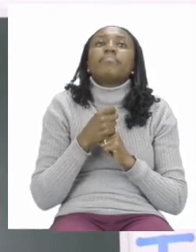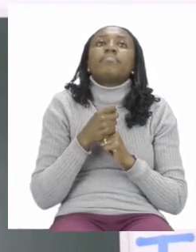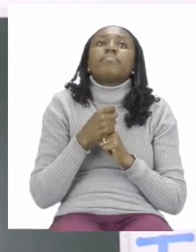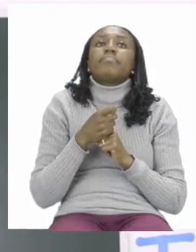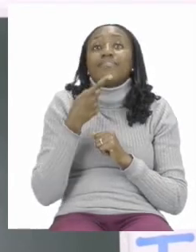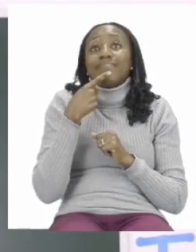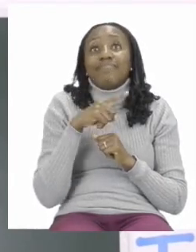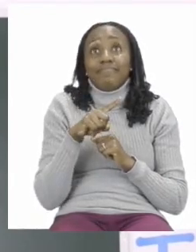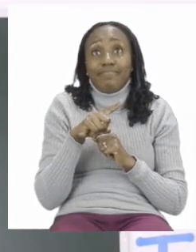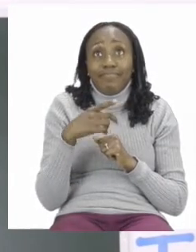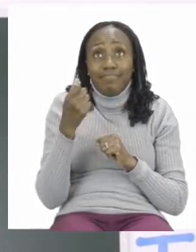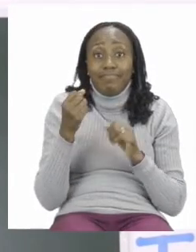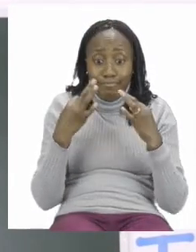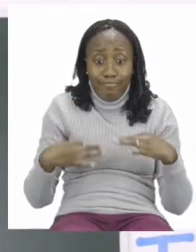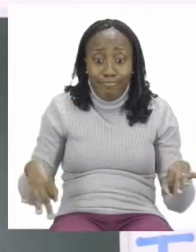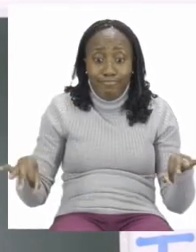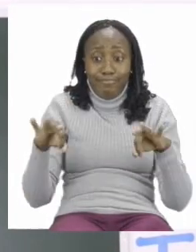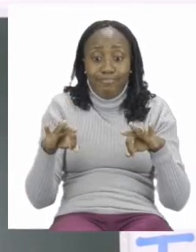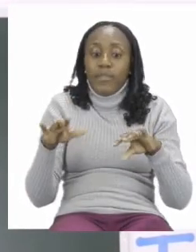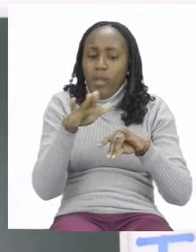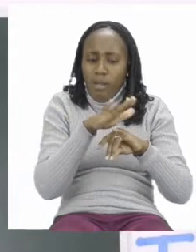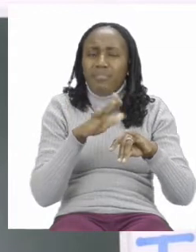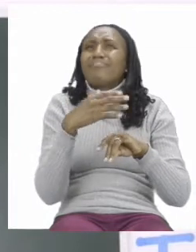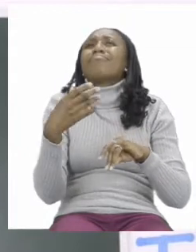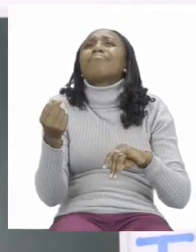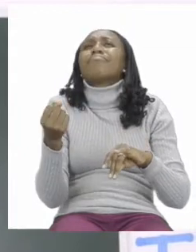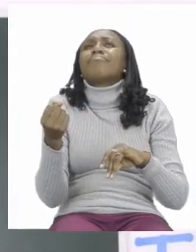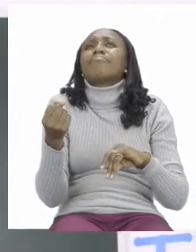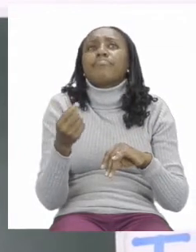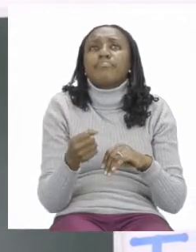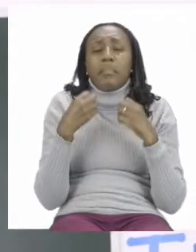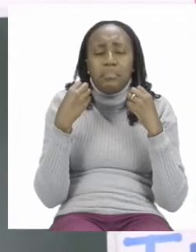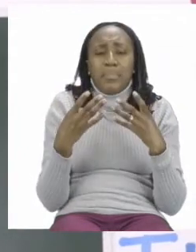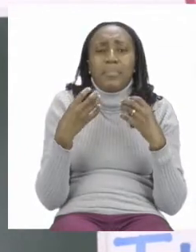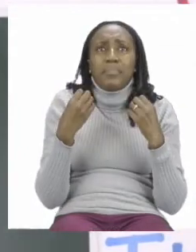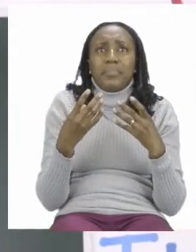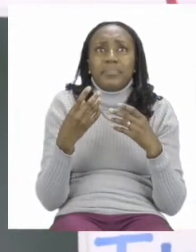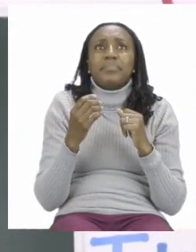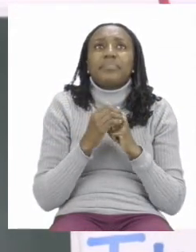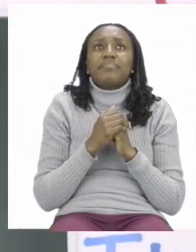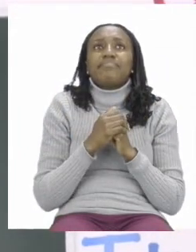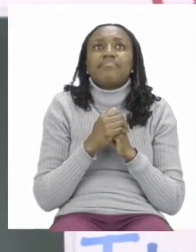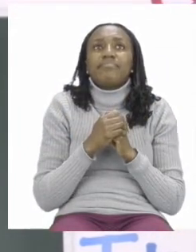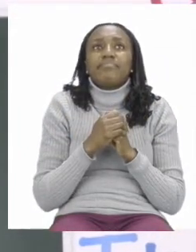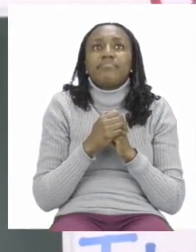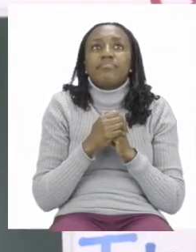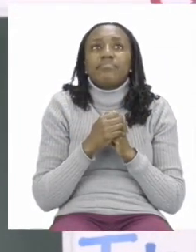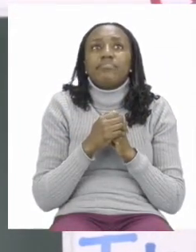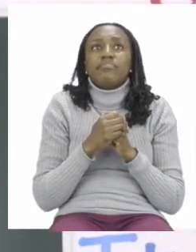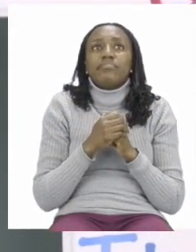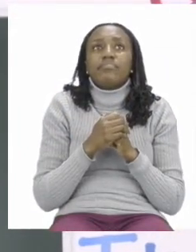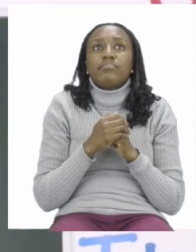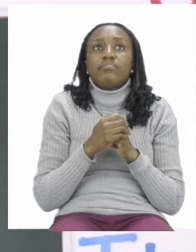farm has these three animals amongst a lot more. So we're gonna start by saying,